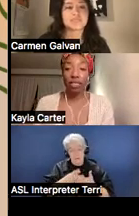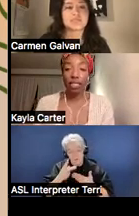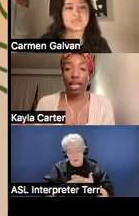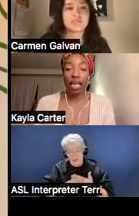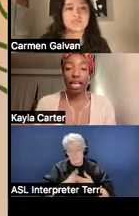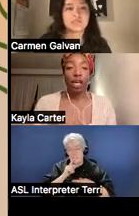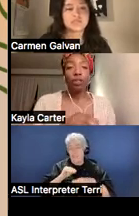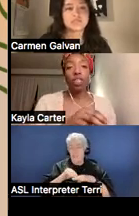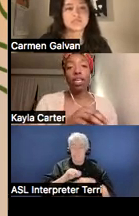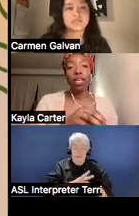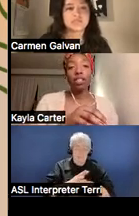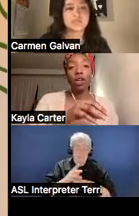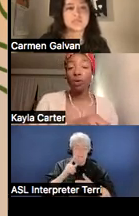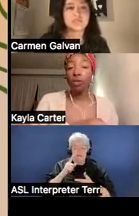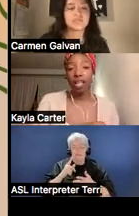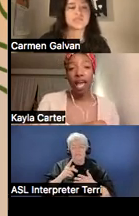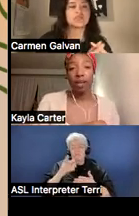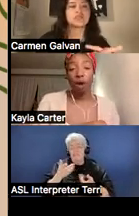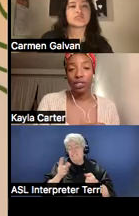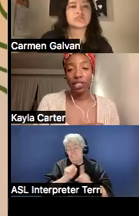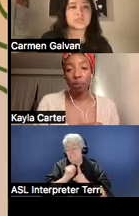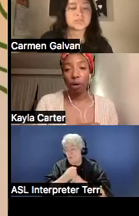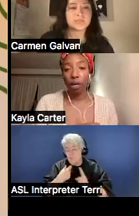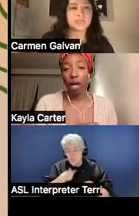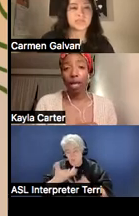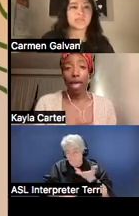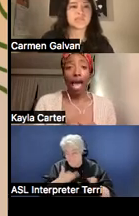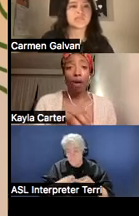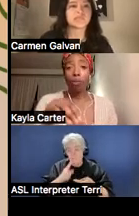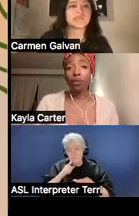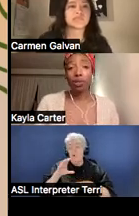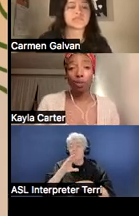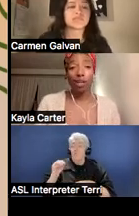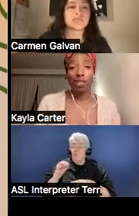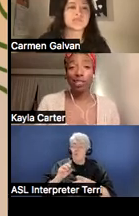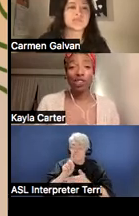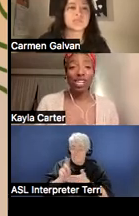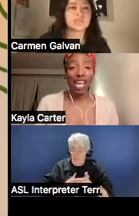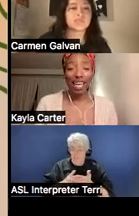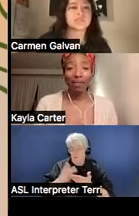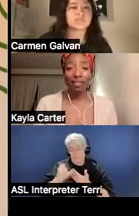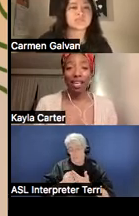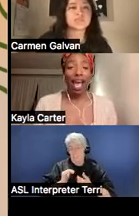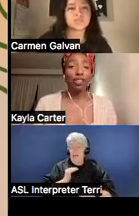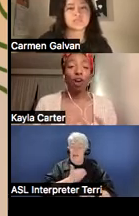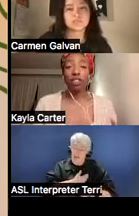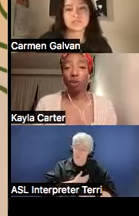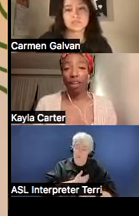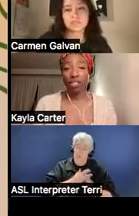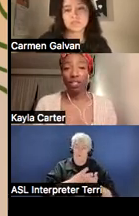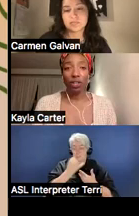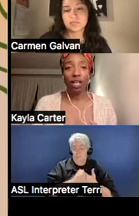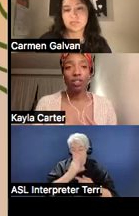be facilitating, the co-design projects that we're working on, our personal projects as creatives, as